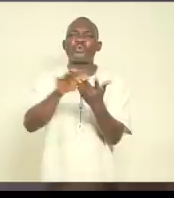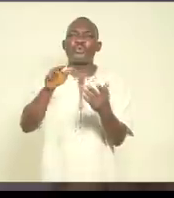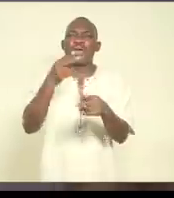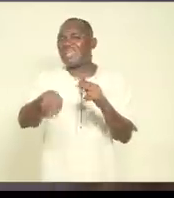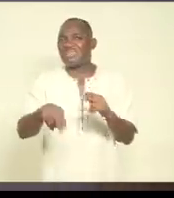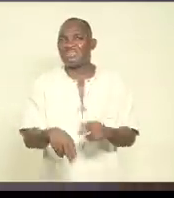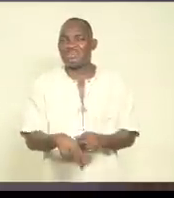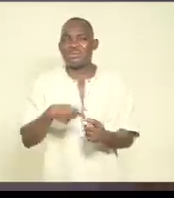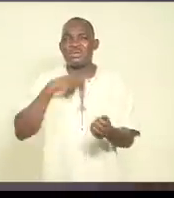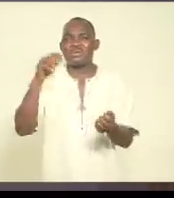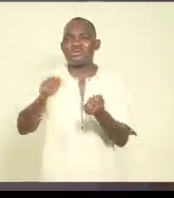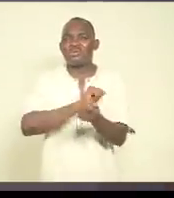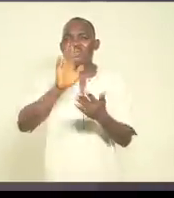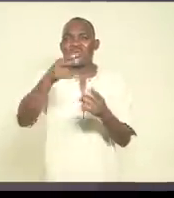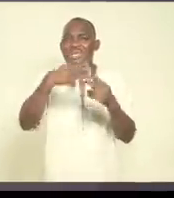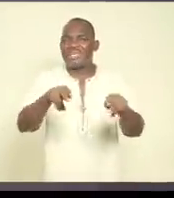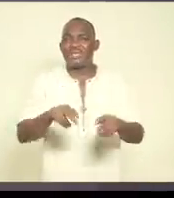Okay, I have it inside me.